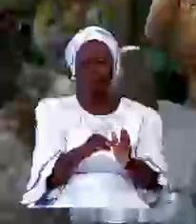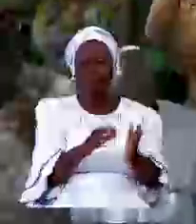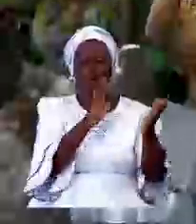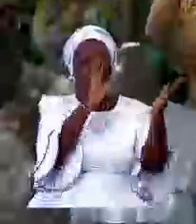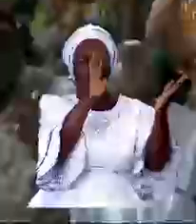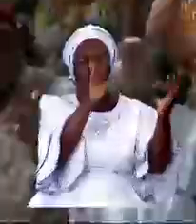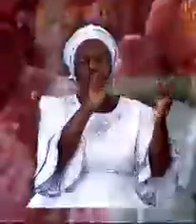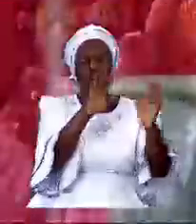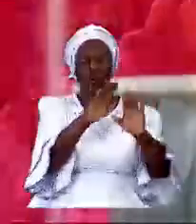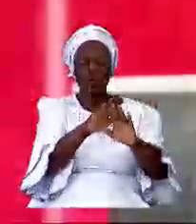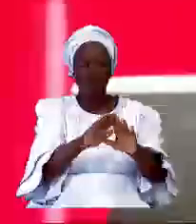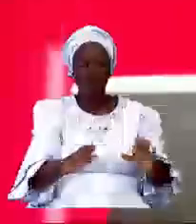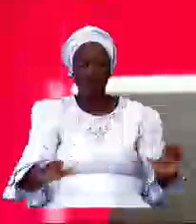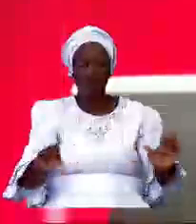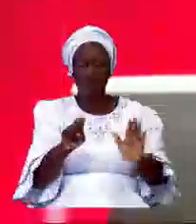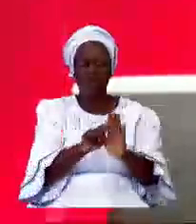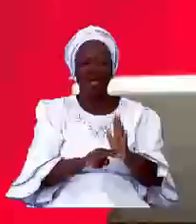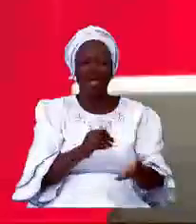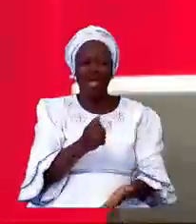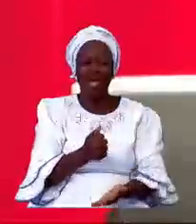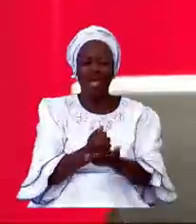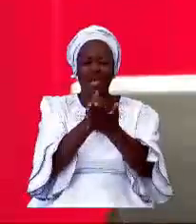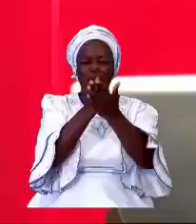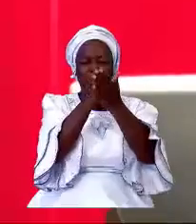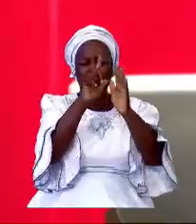The hour of hopelessness,